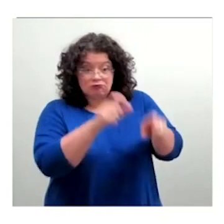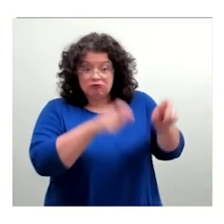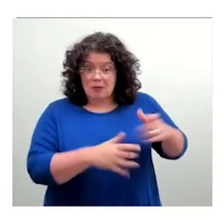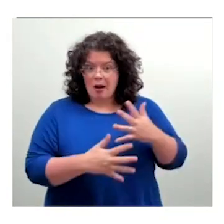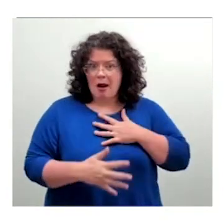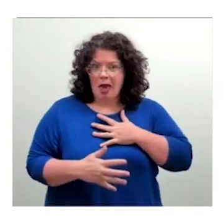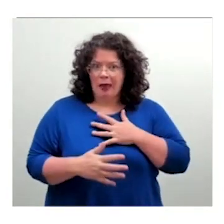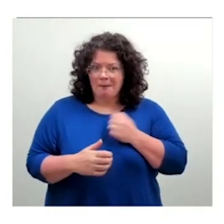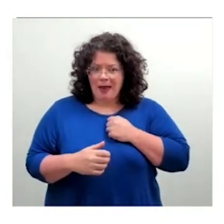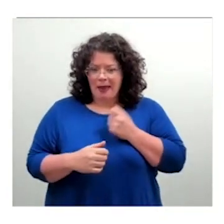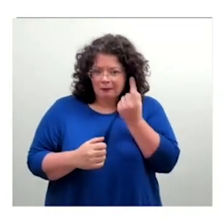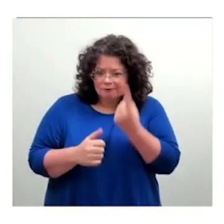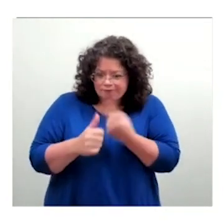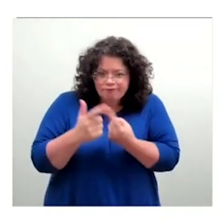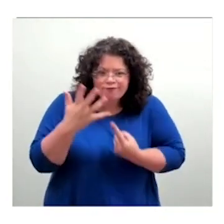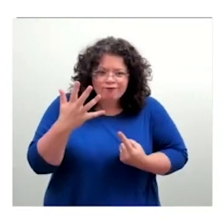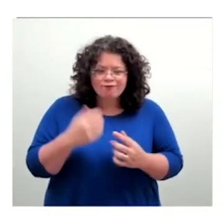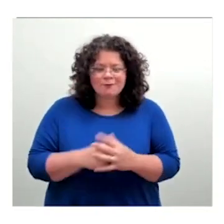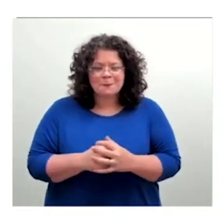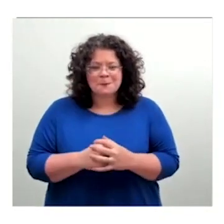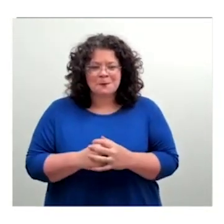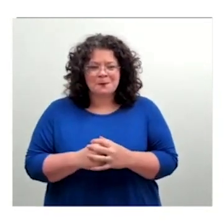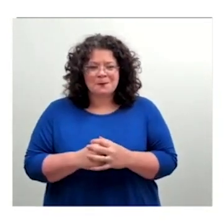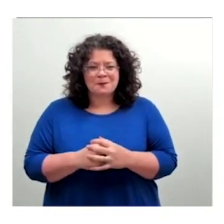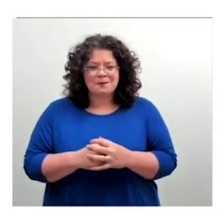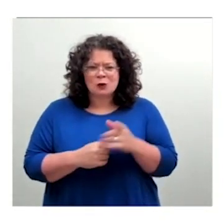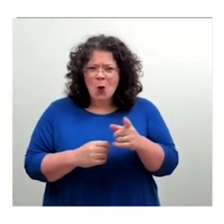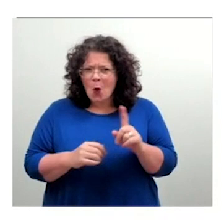working on now? You must have at least one on the go, I reckon.